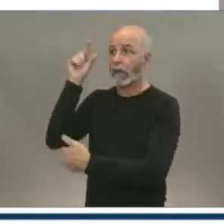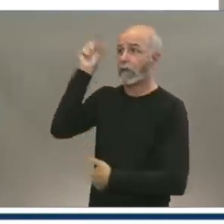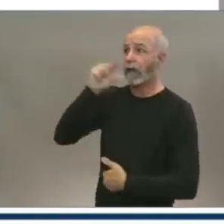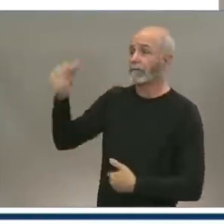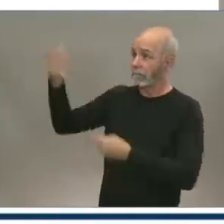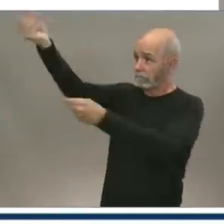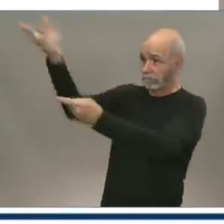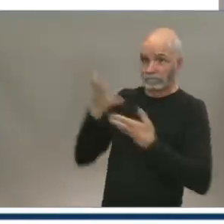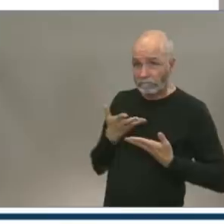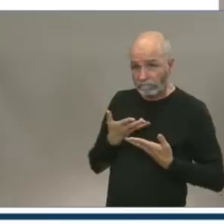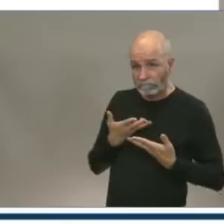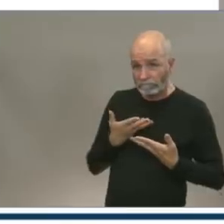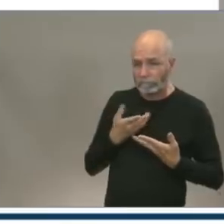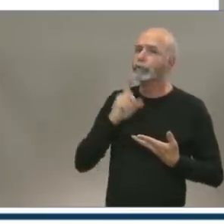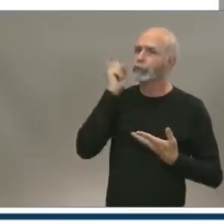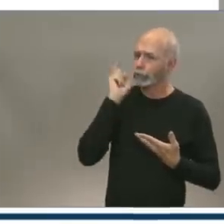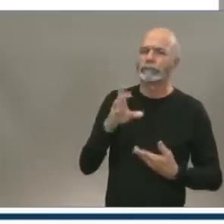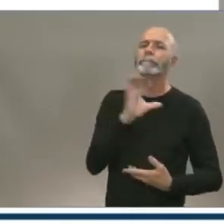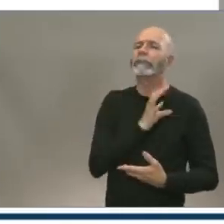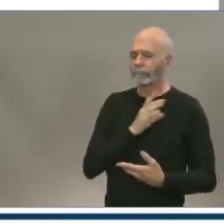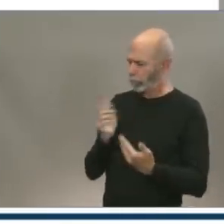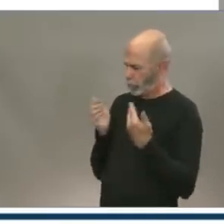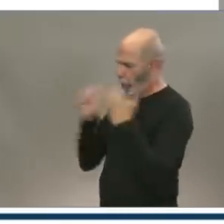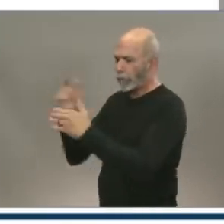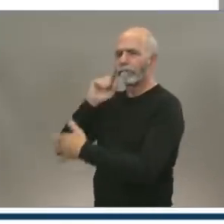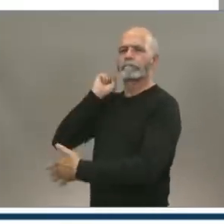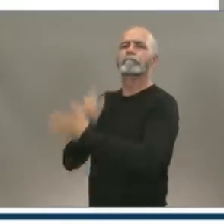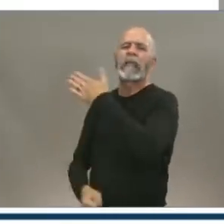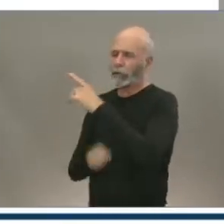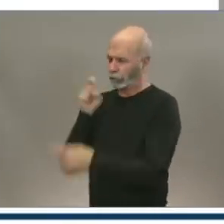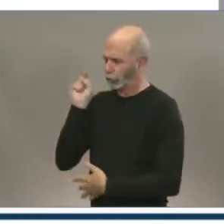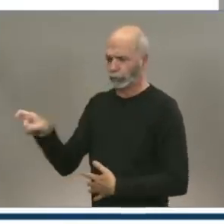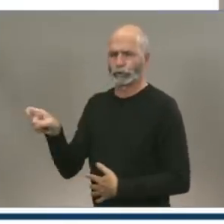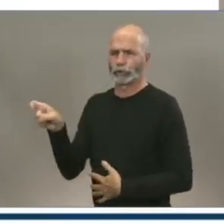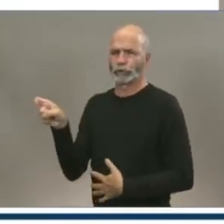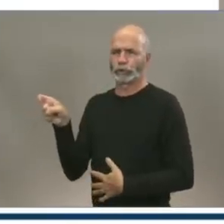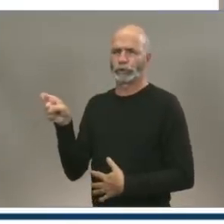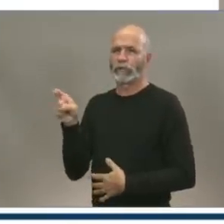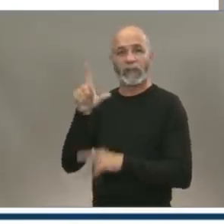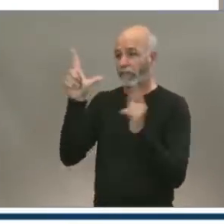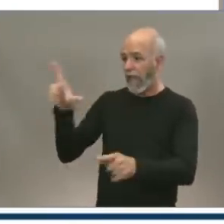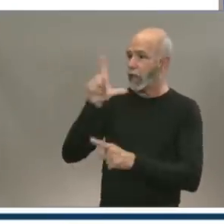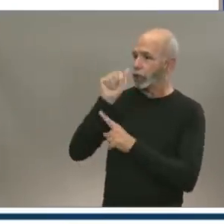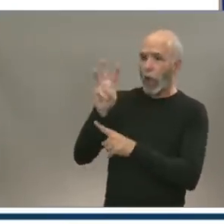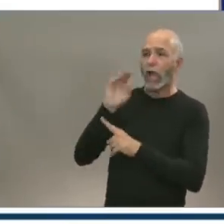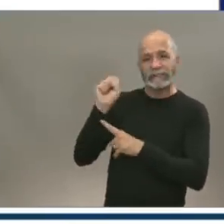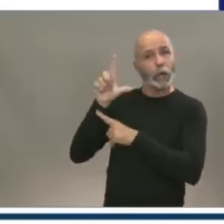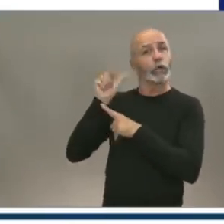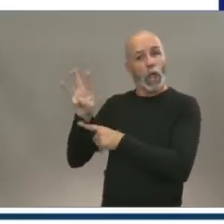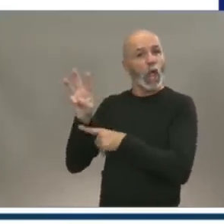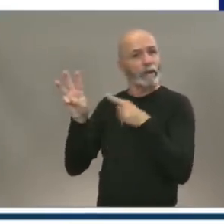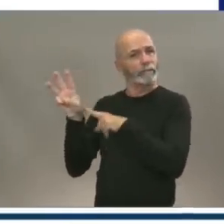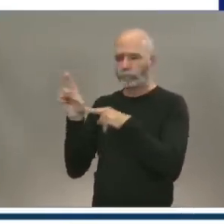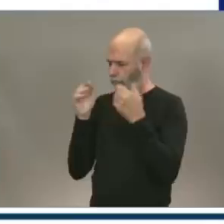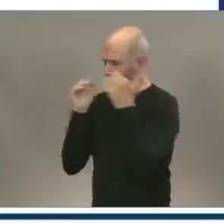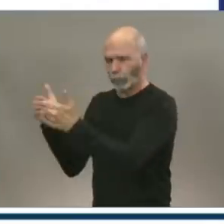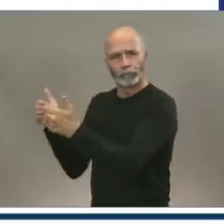in the civil service. They should enforce the laws that are on the books. They should just do it without delay.